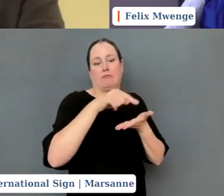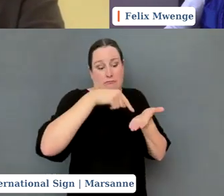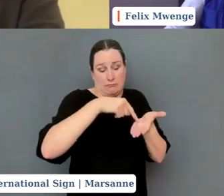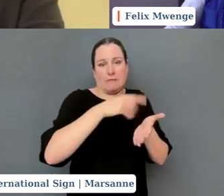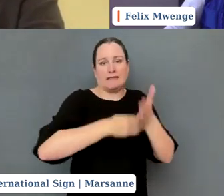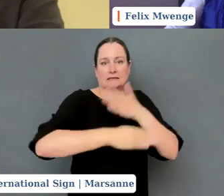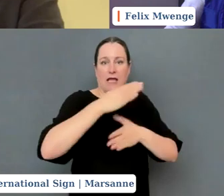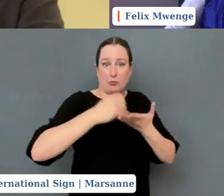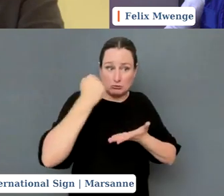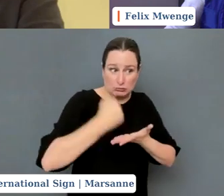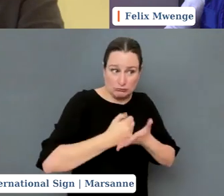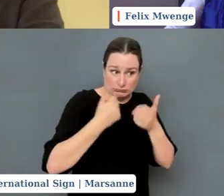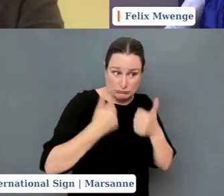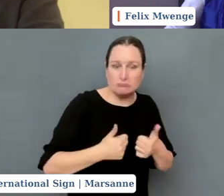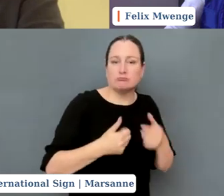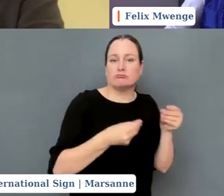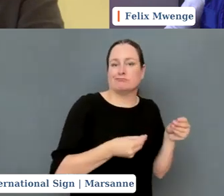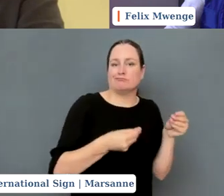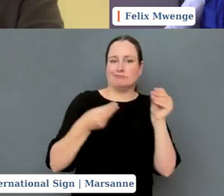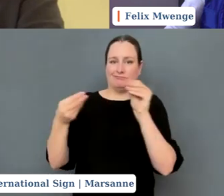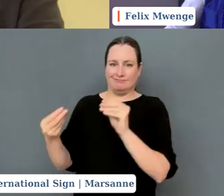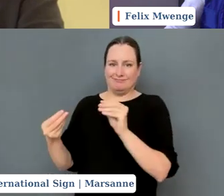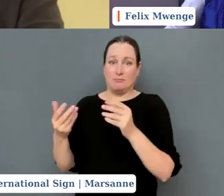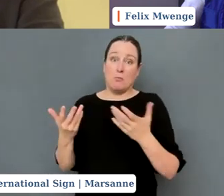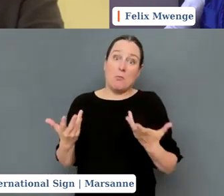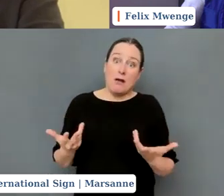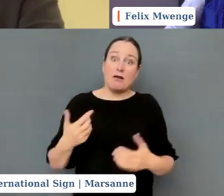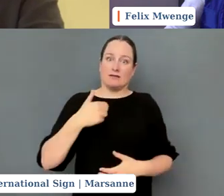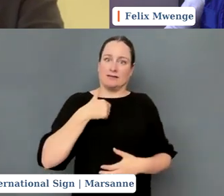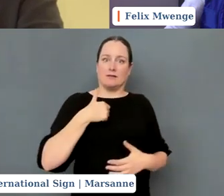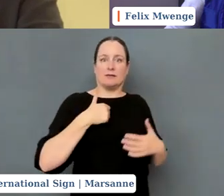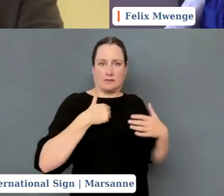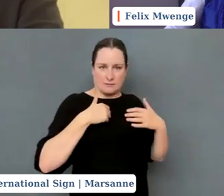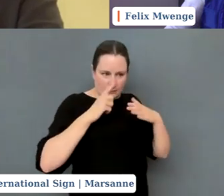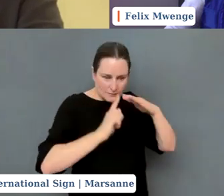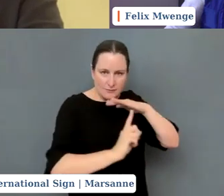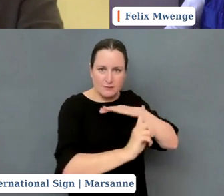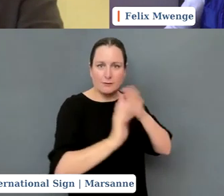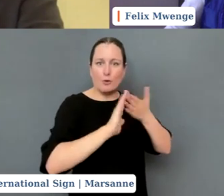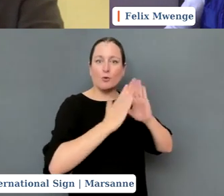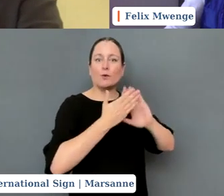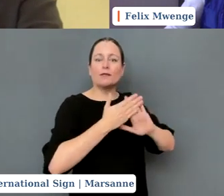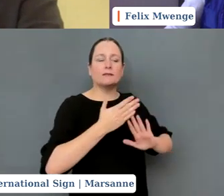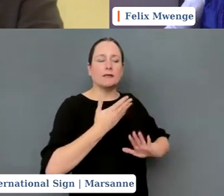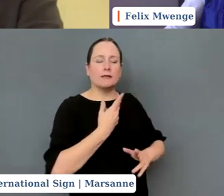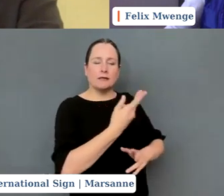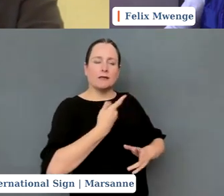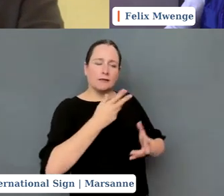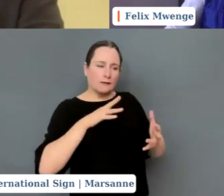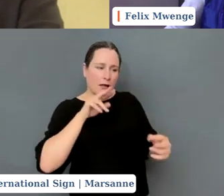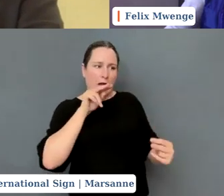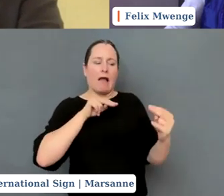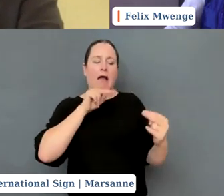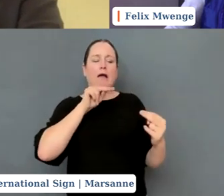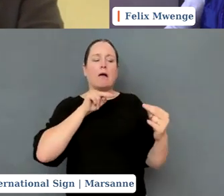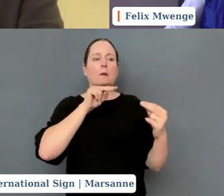possible through the openness that we have had in the communities. This has been a challenge, but we have been